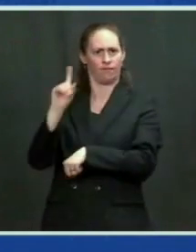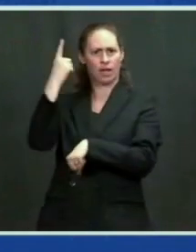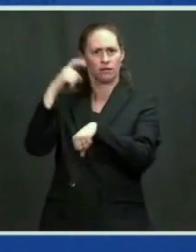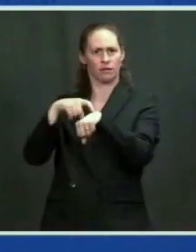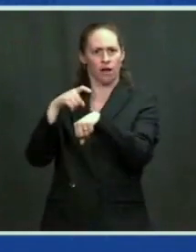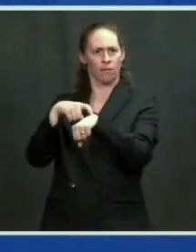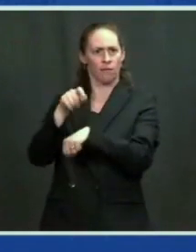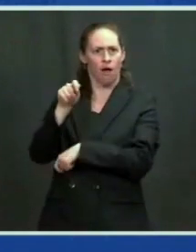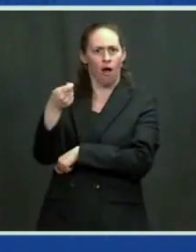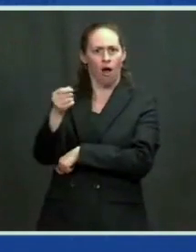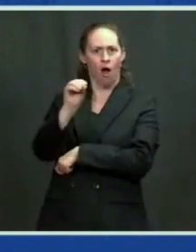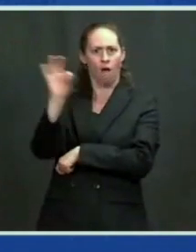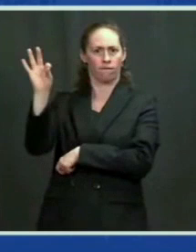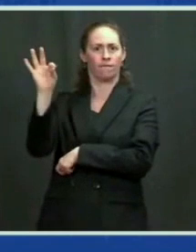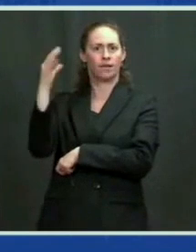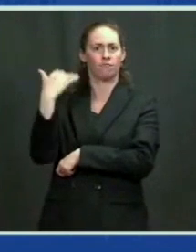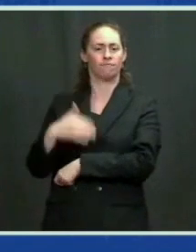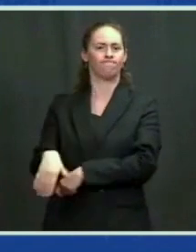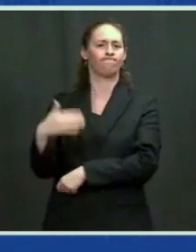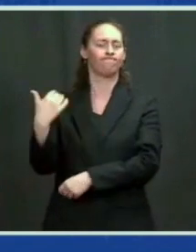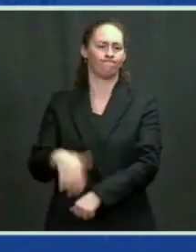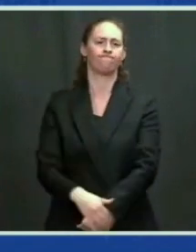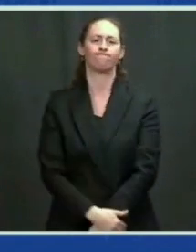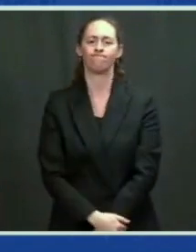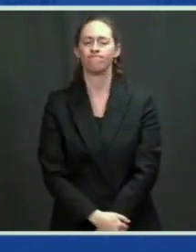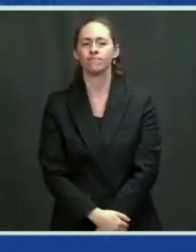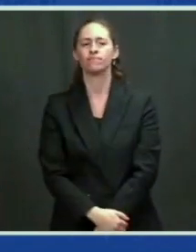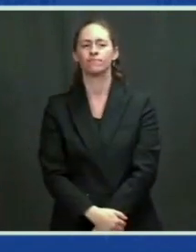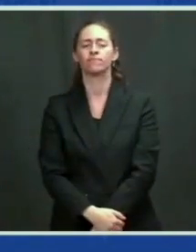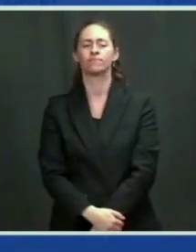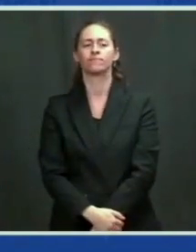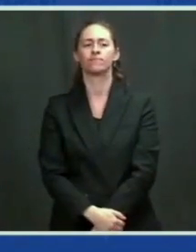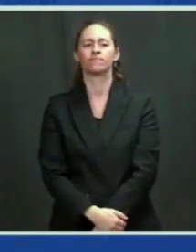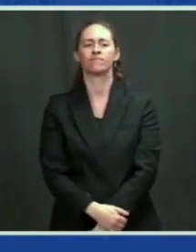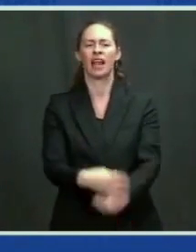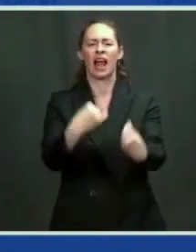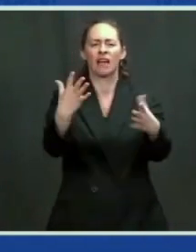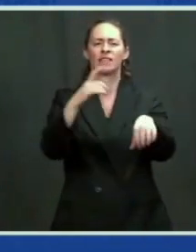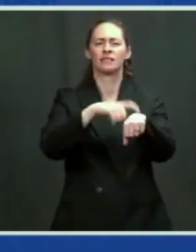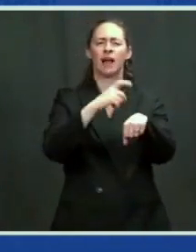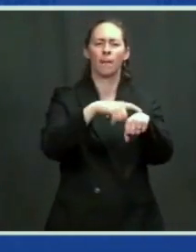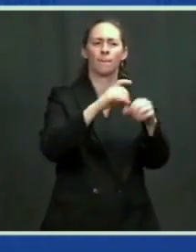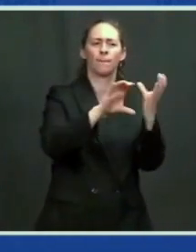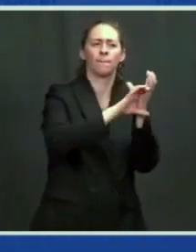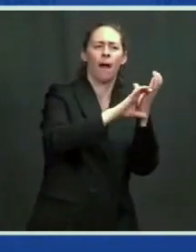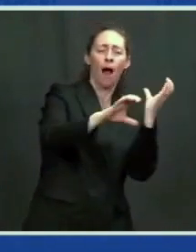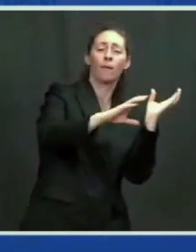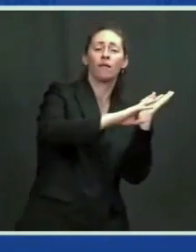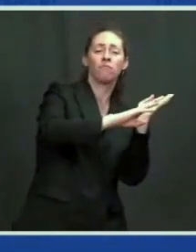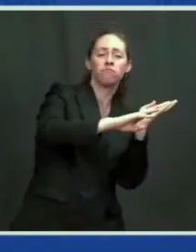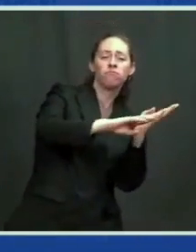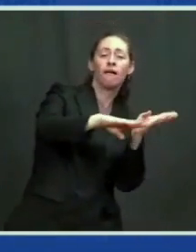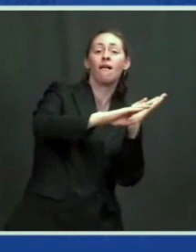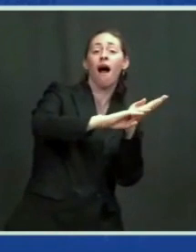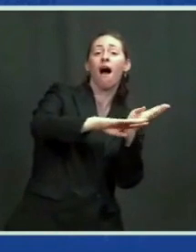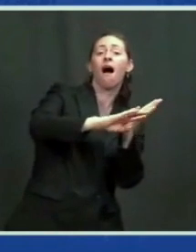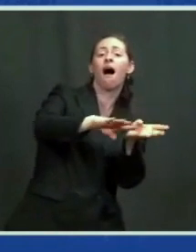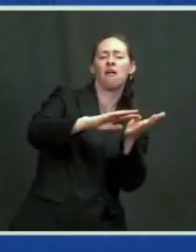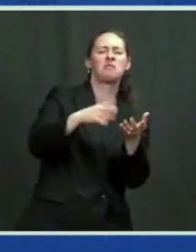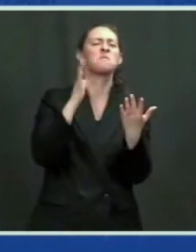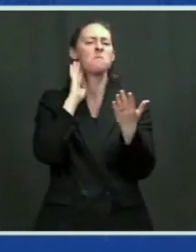they have to safely and fully return to normal operations. And it's going to take some time. And there may be